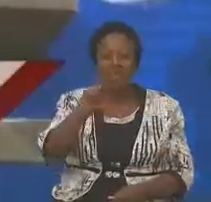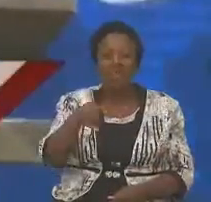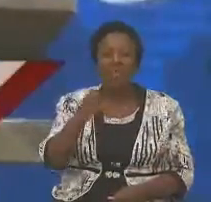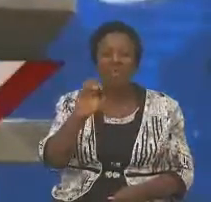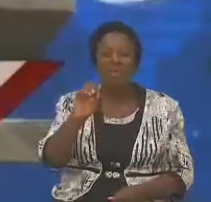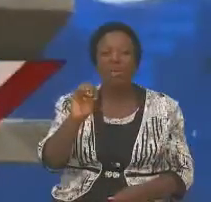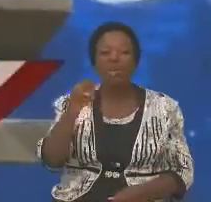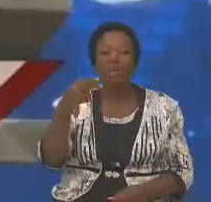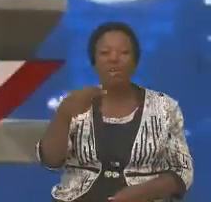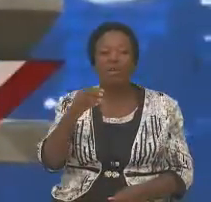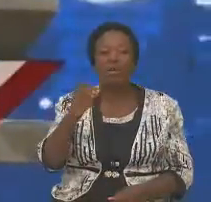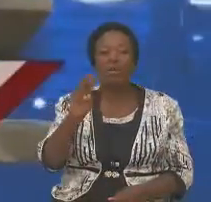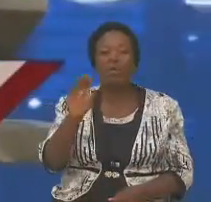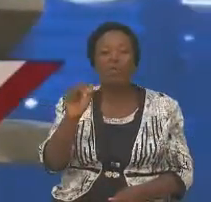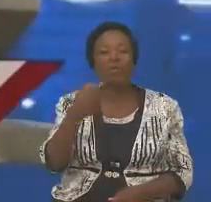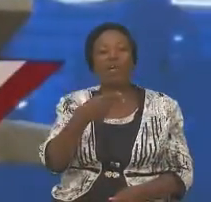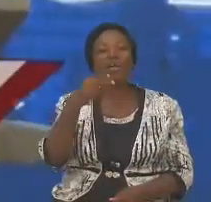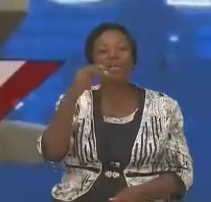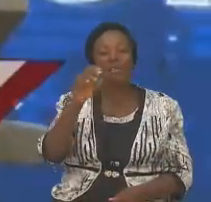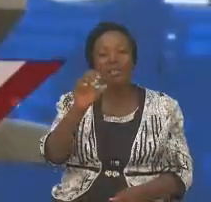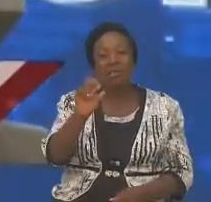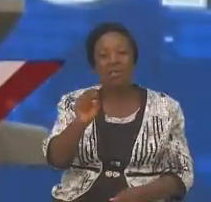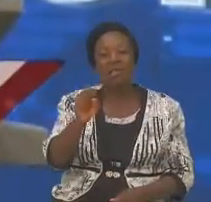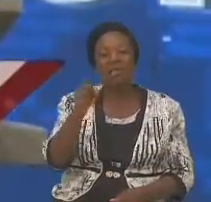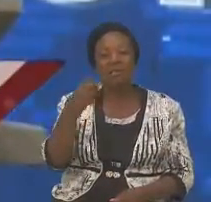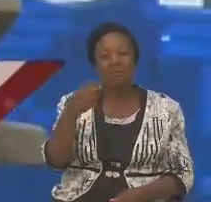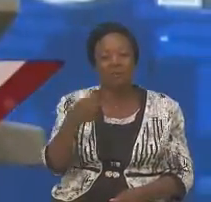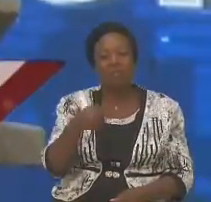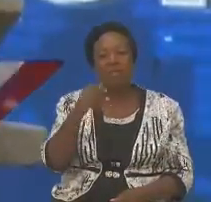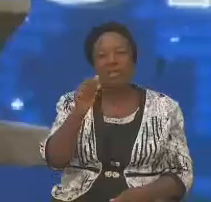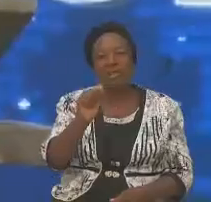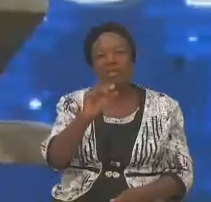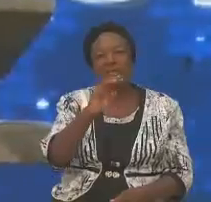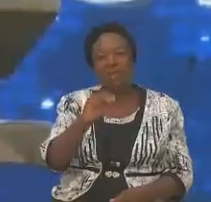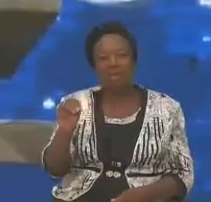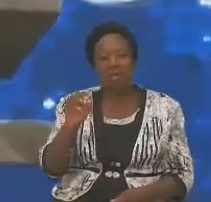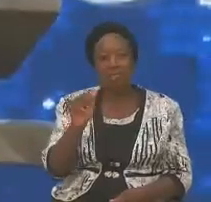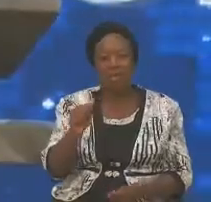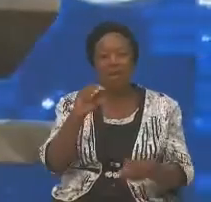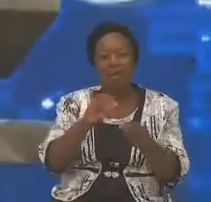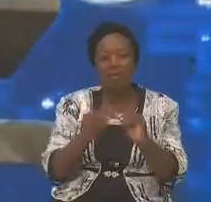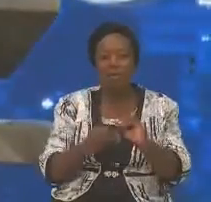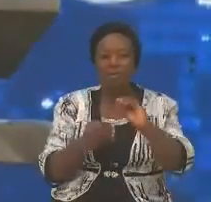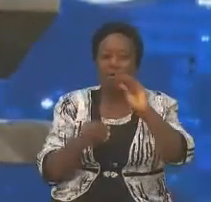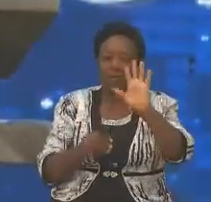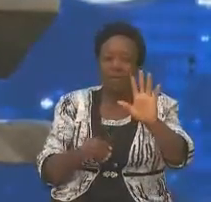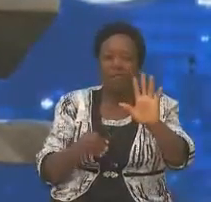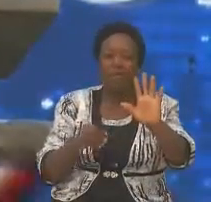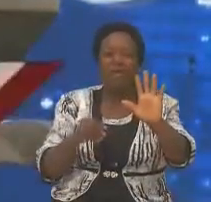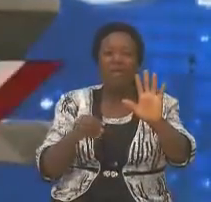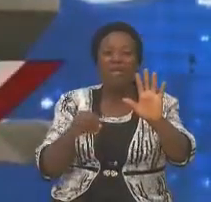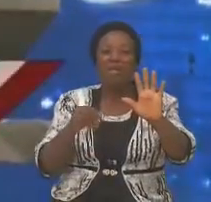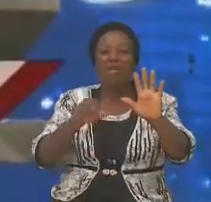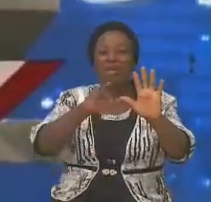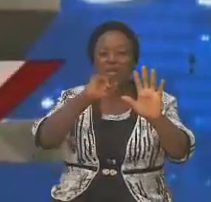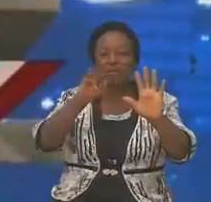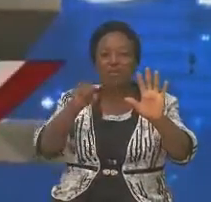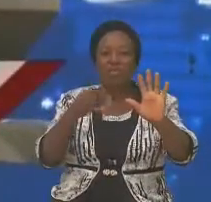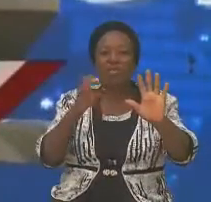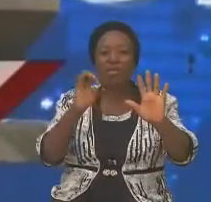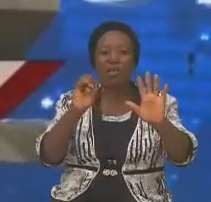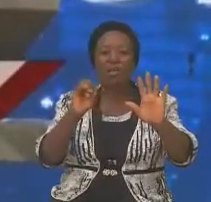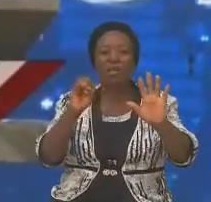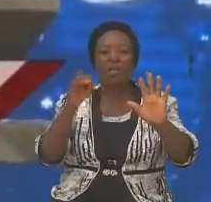is there, Jehovah Shammah. I come to number five now. Number five is talking about the